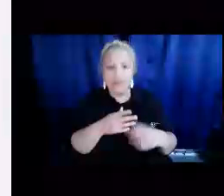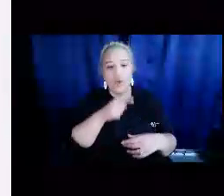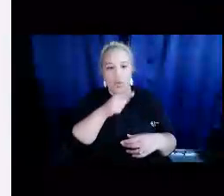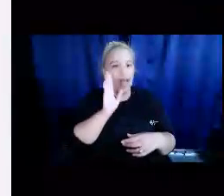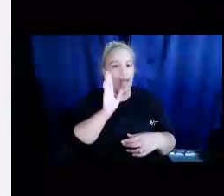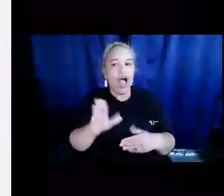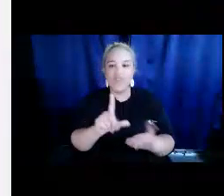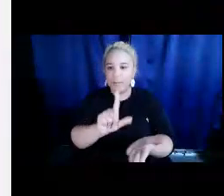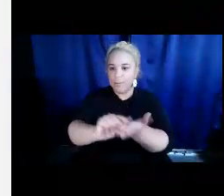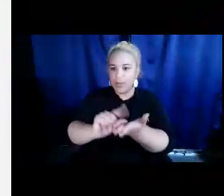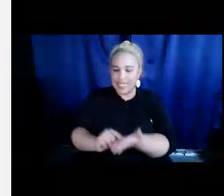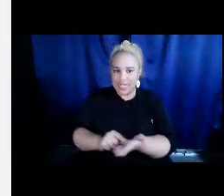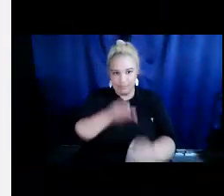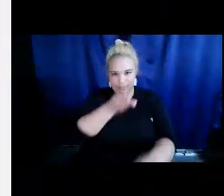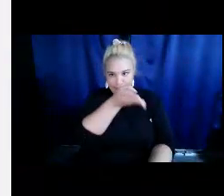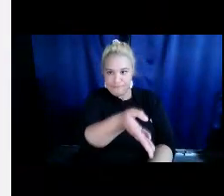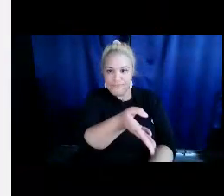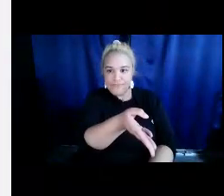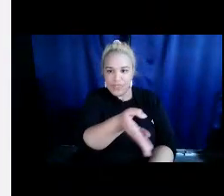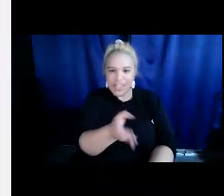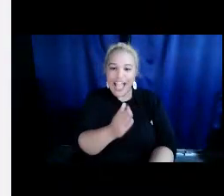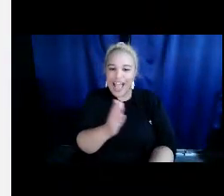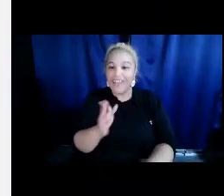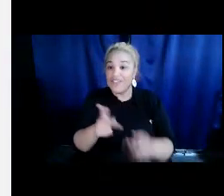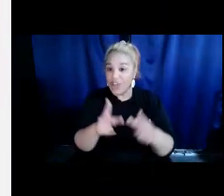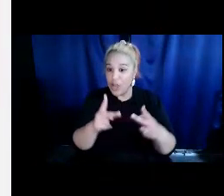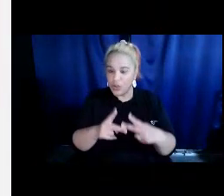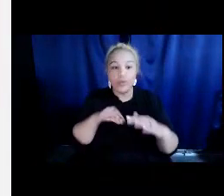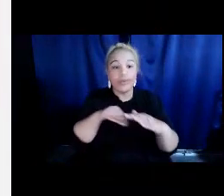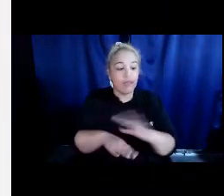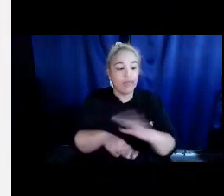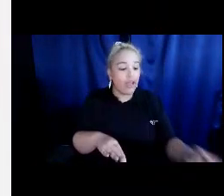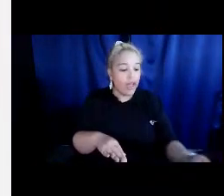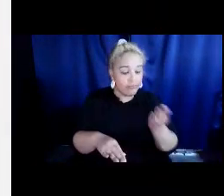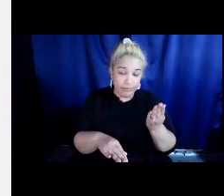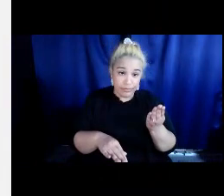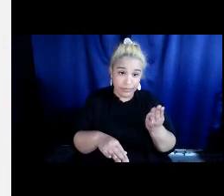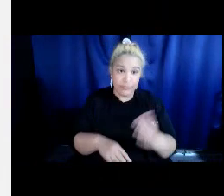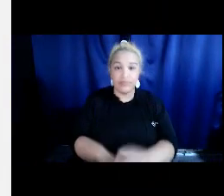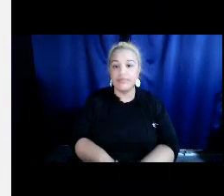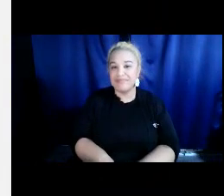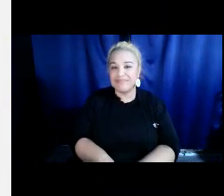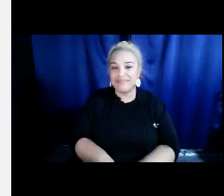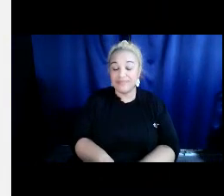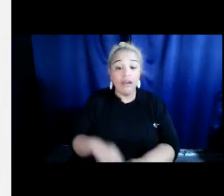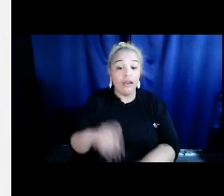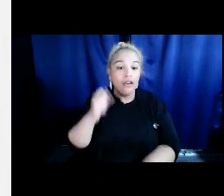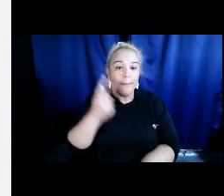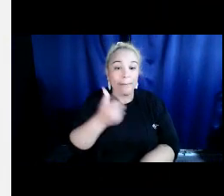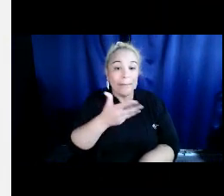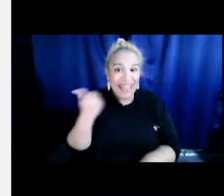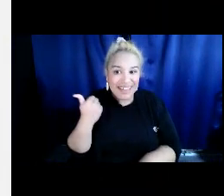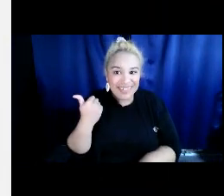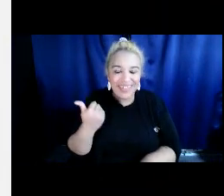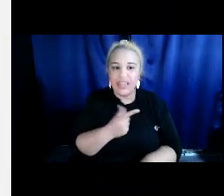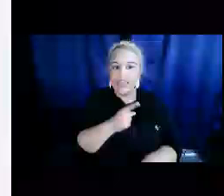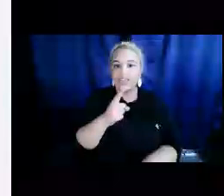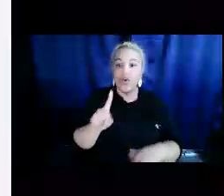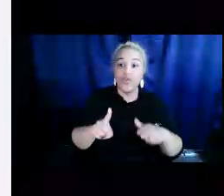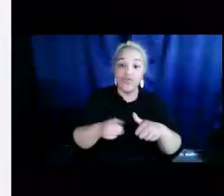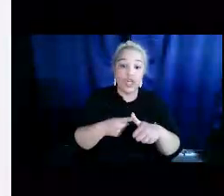information in chronological order to aid in understanding what to expect. I have some suggestions on what to include. Number